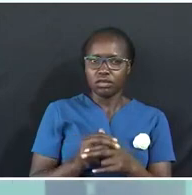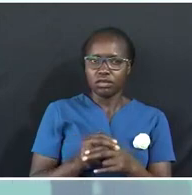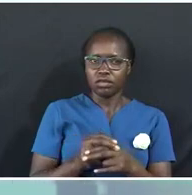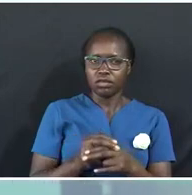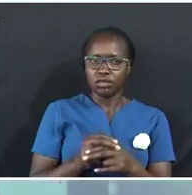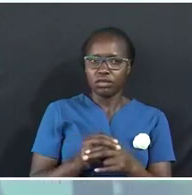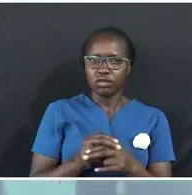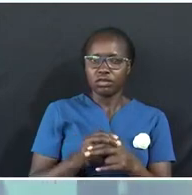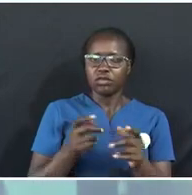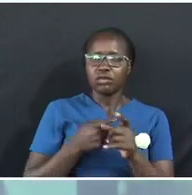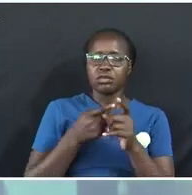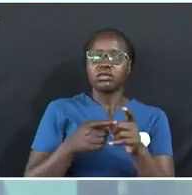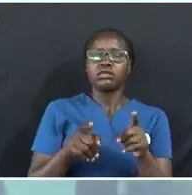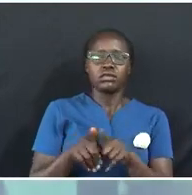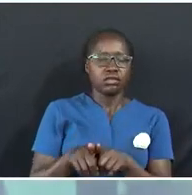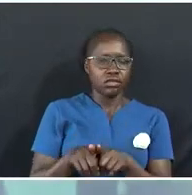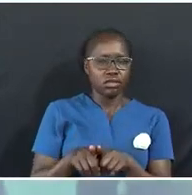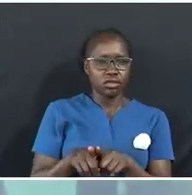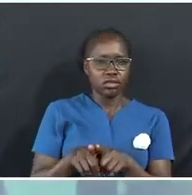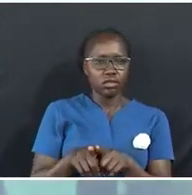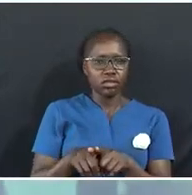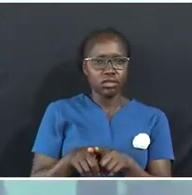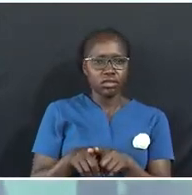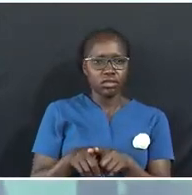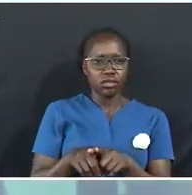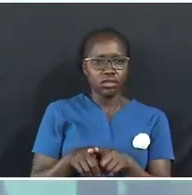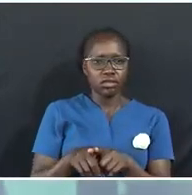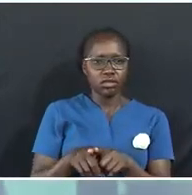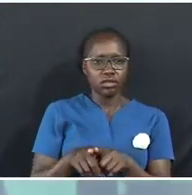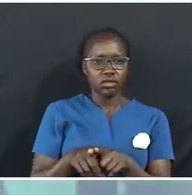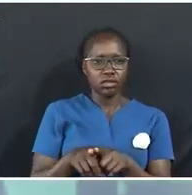I know time has gone. Let me conclude this way.